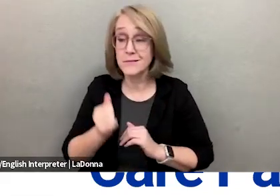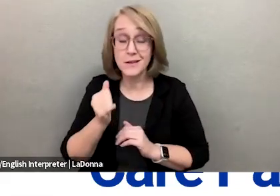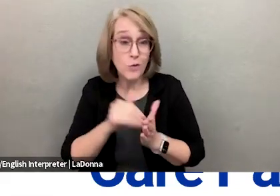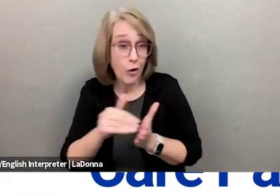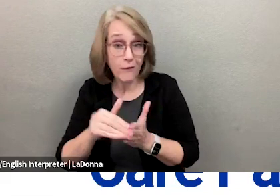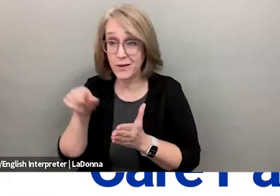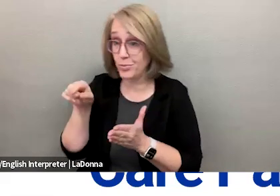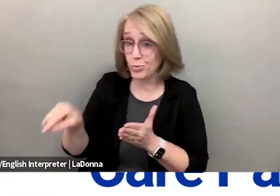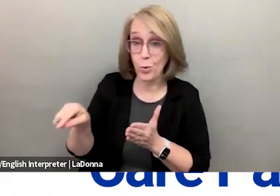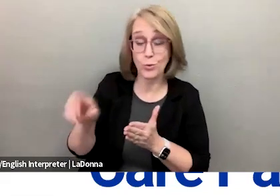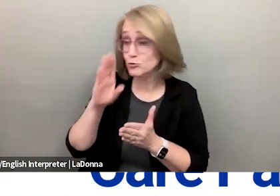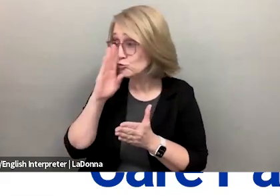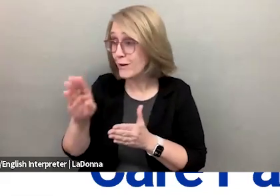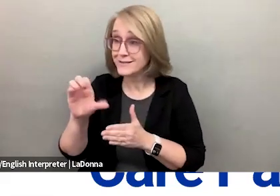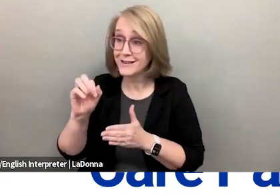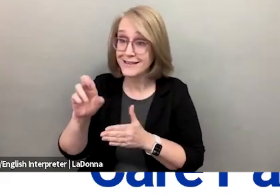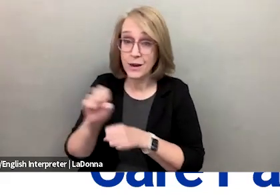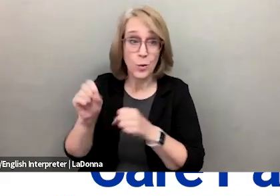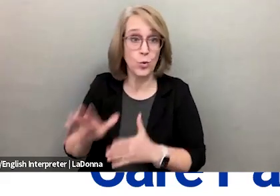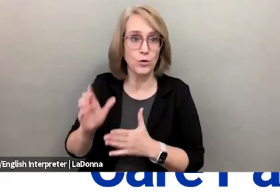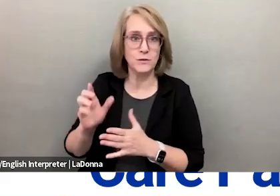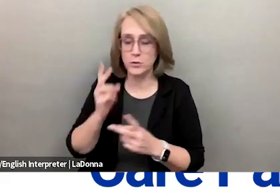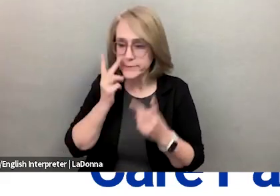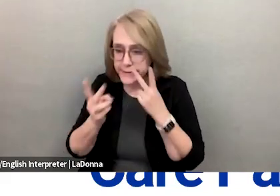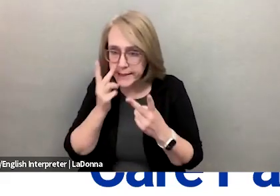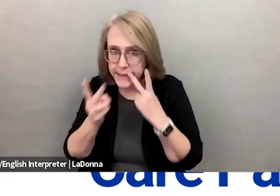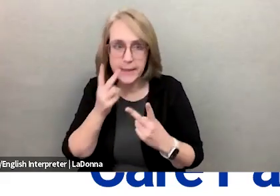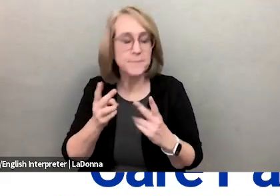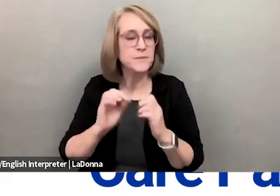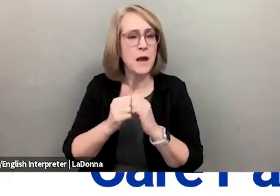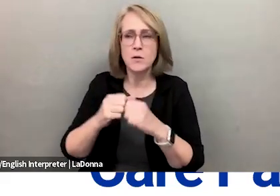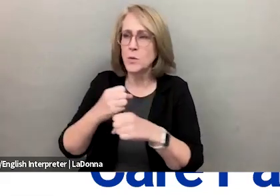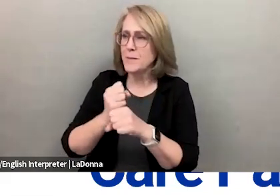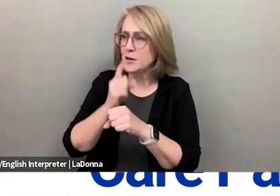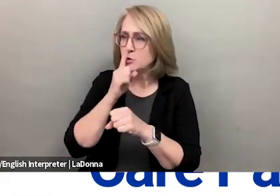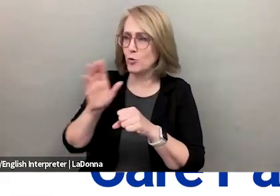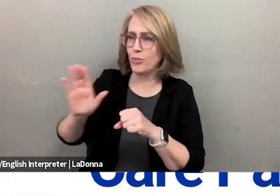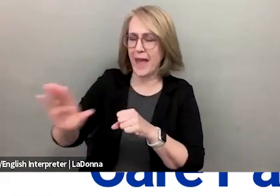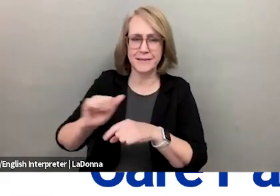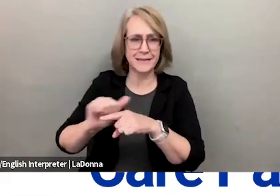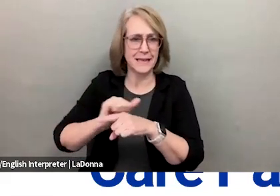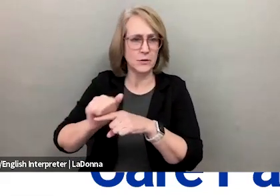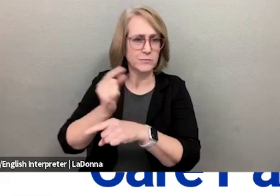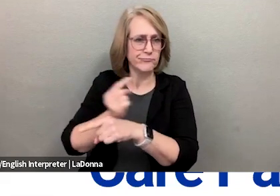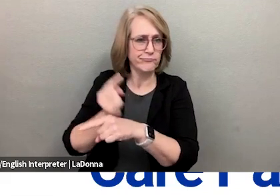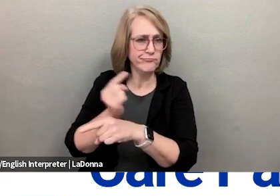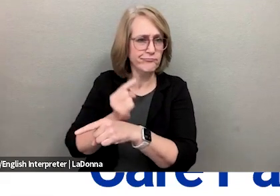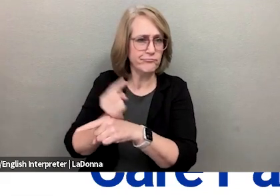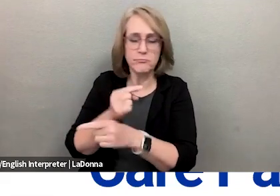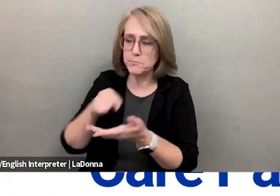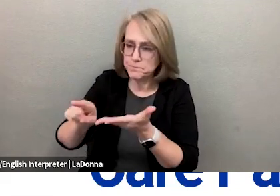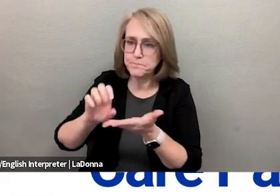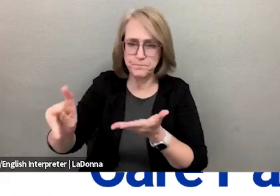of so many people and often in other settings. And how can we make sure that those observation skills are properly reimbursed through those